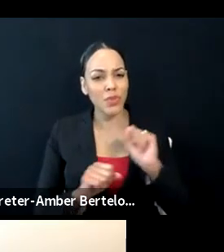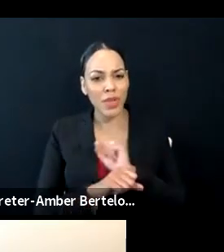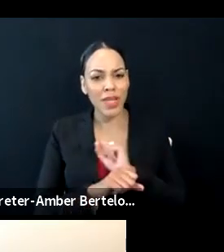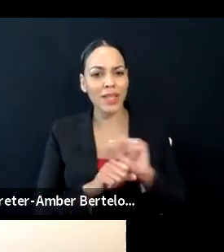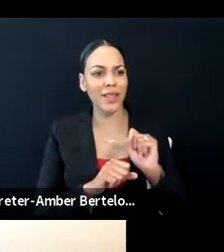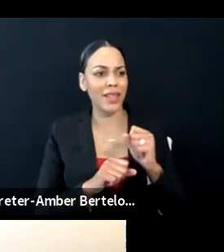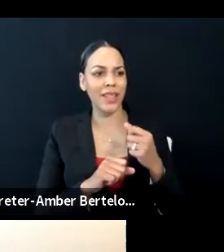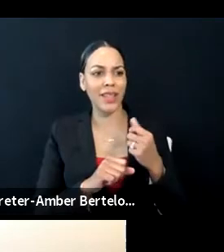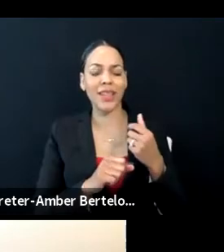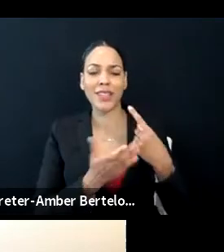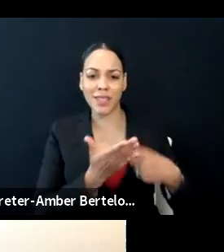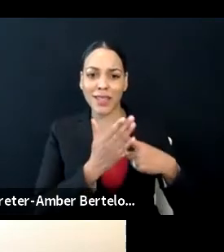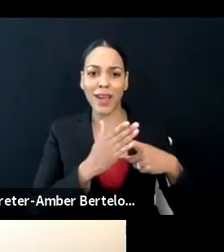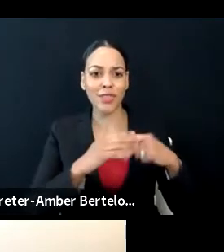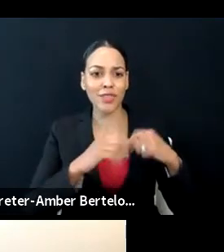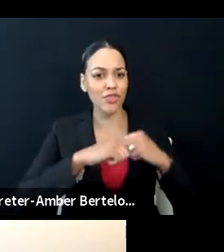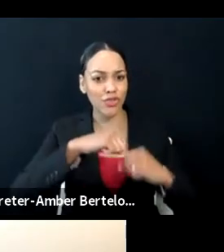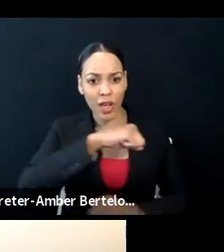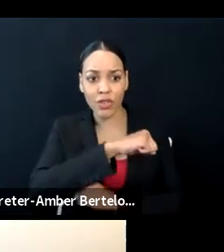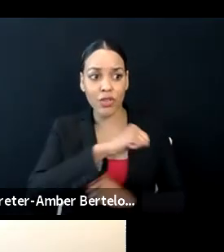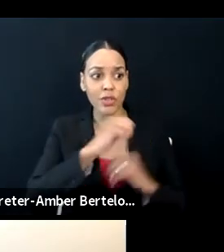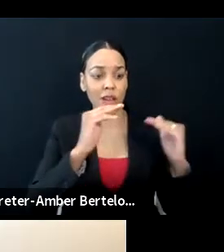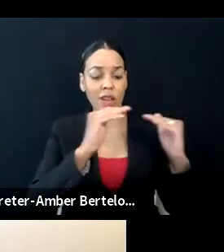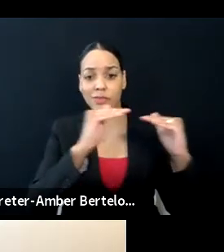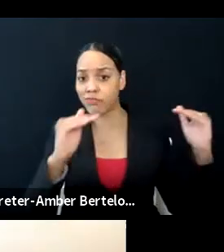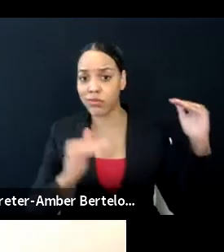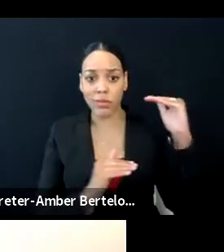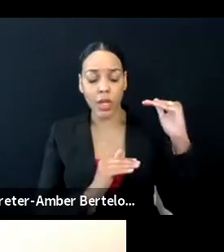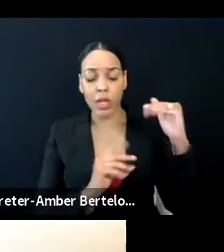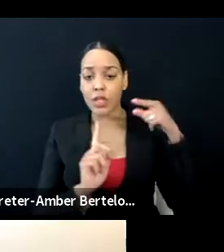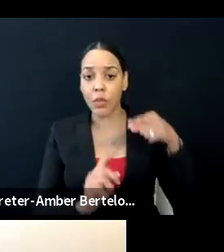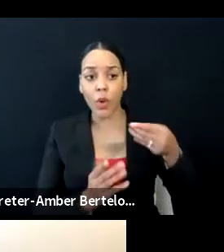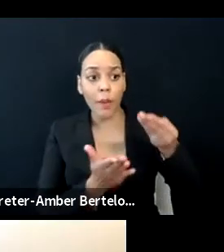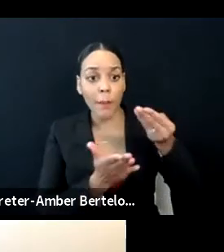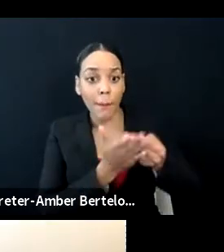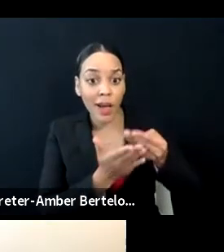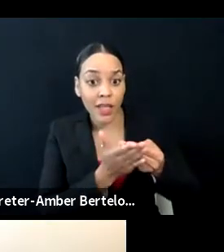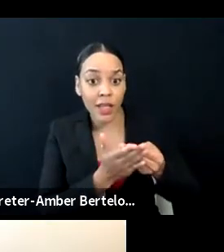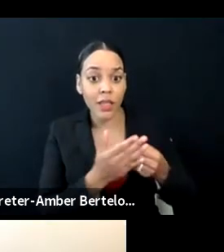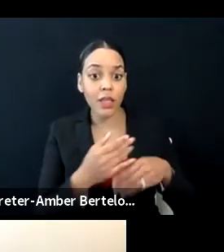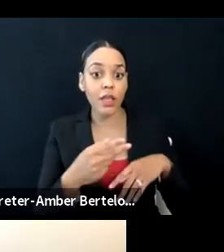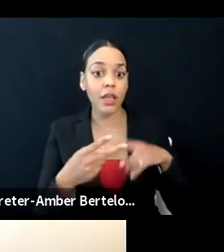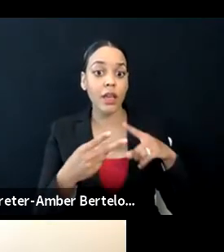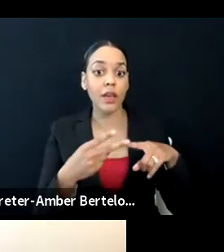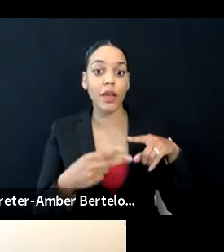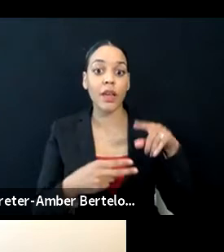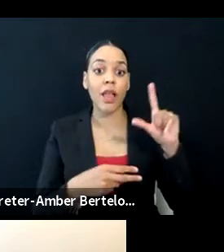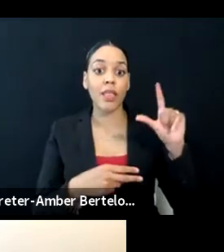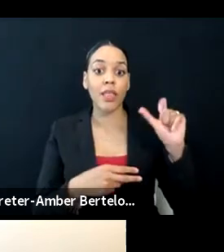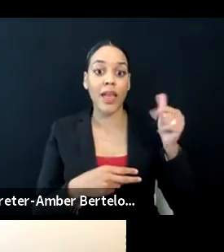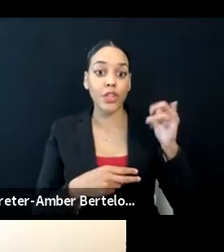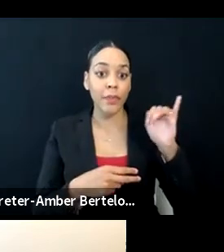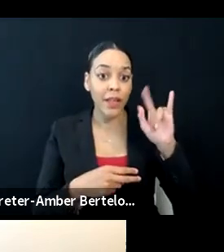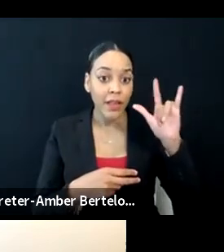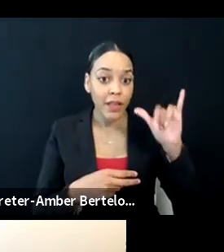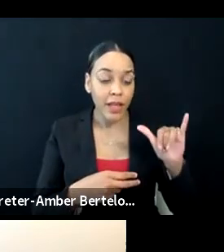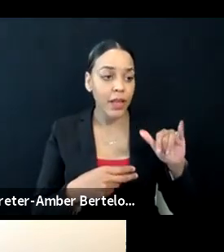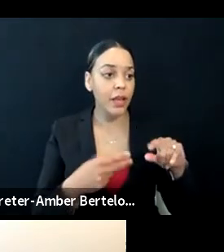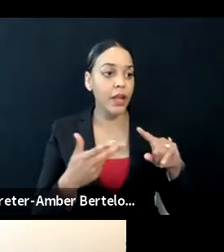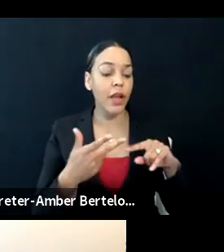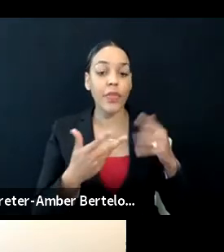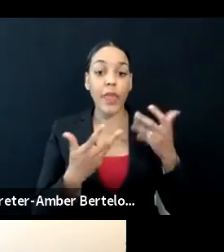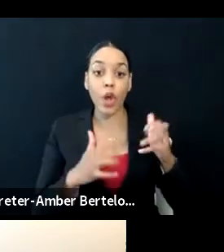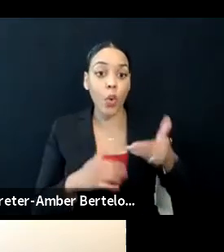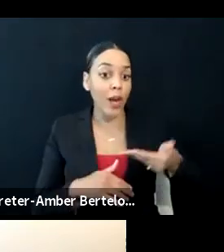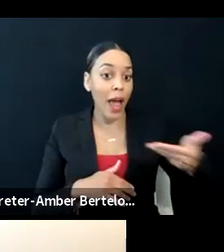of inequity, and it's about money. It's about the legibility. They don't want to hire us. They want to hire someone who knows us